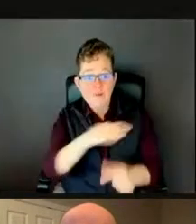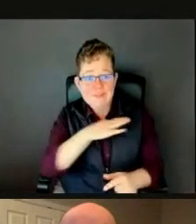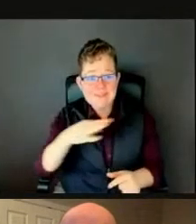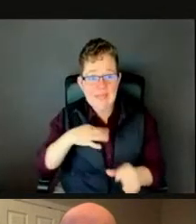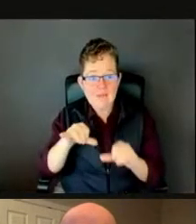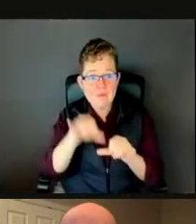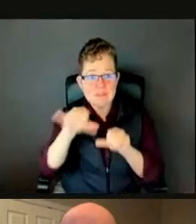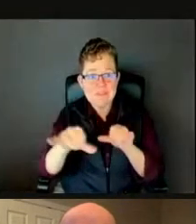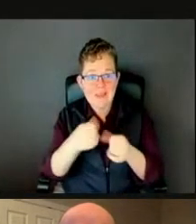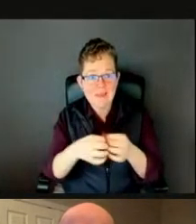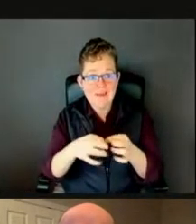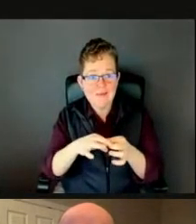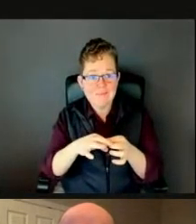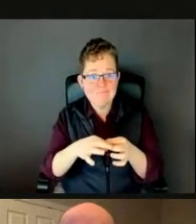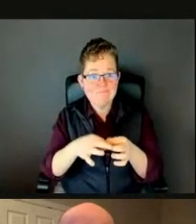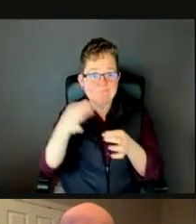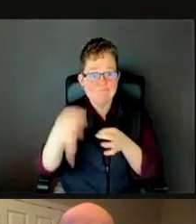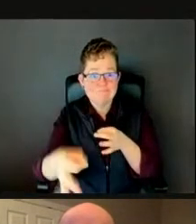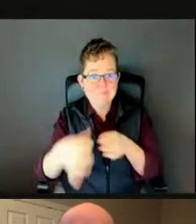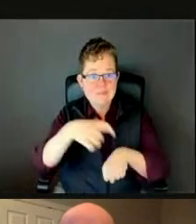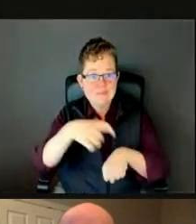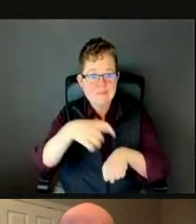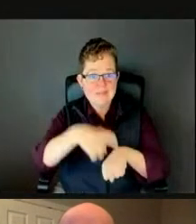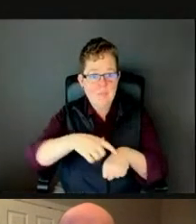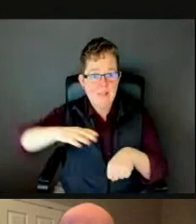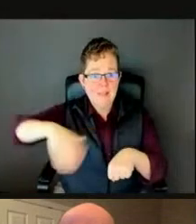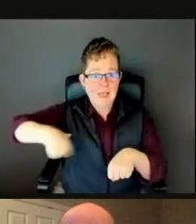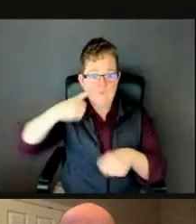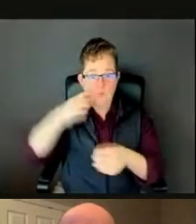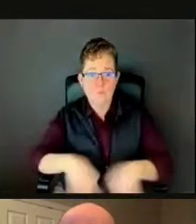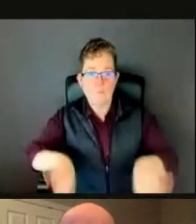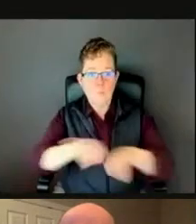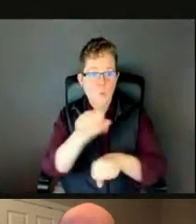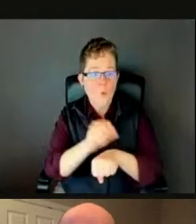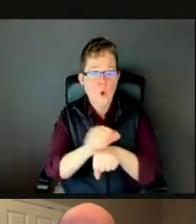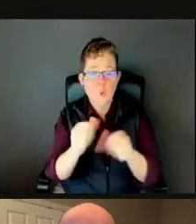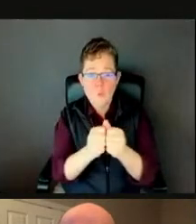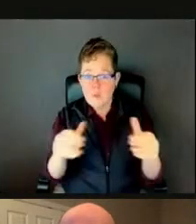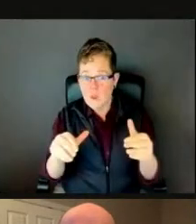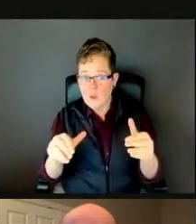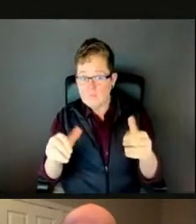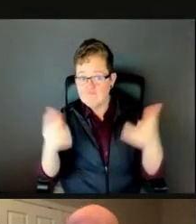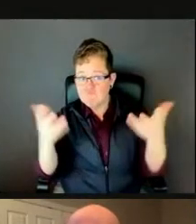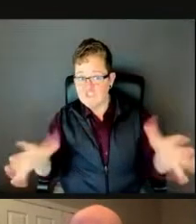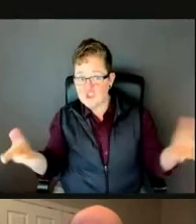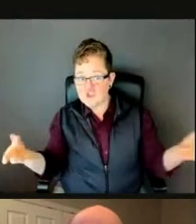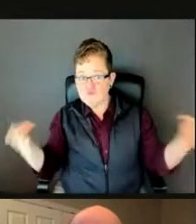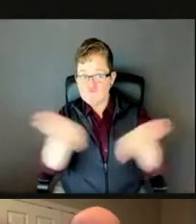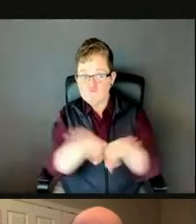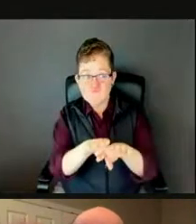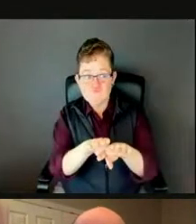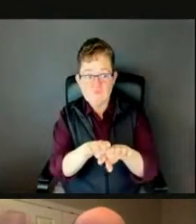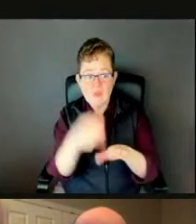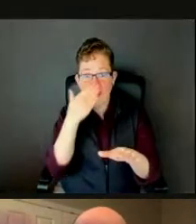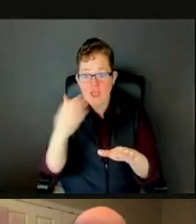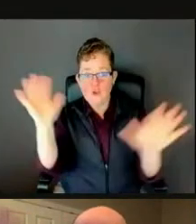late with us to do this important work. And with that, we're adjourned. Thank you.